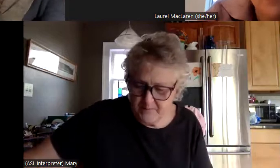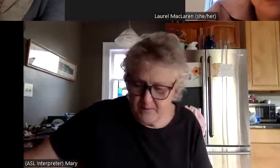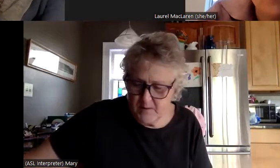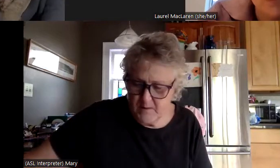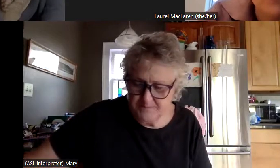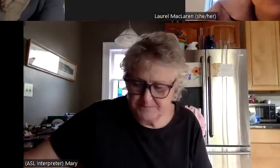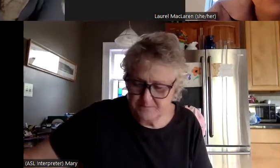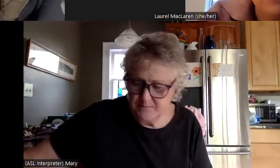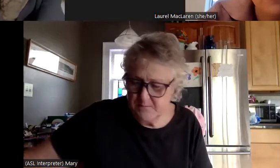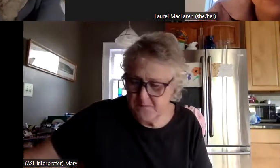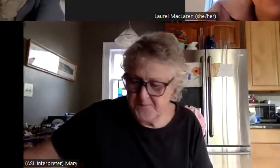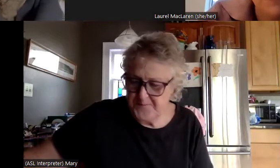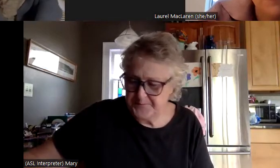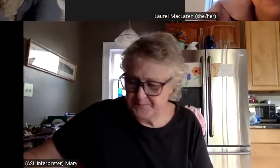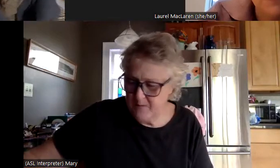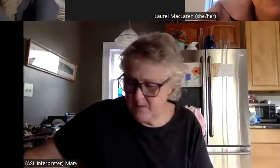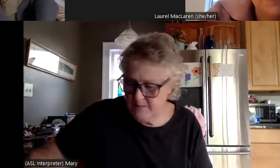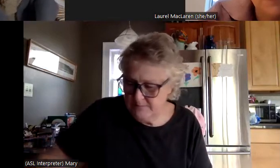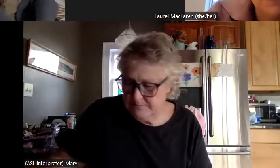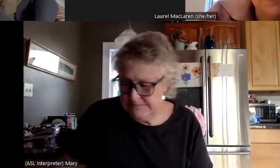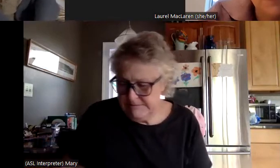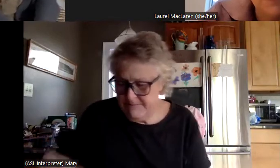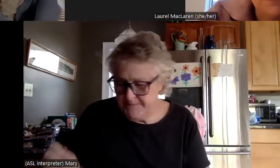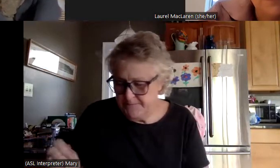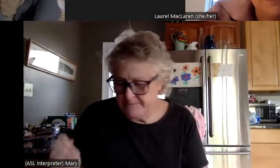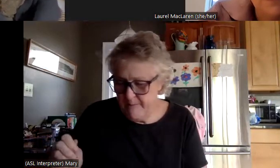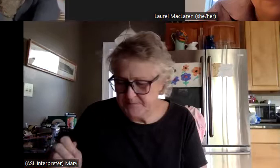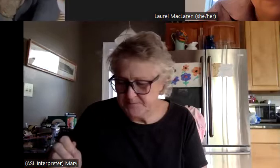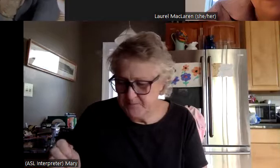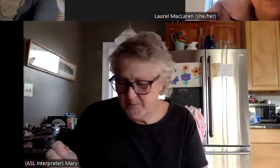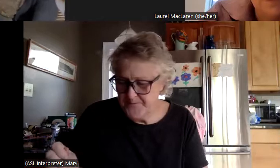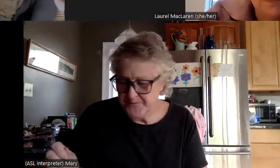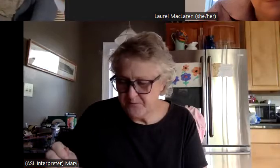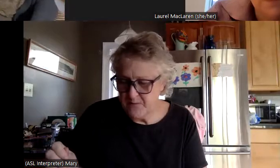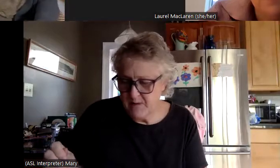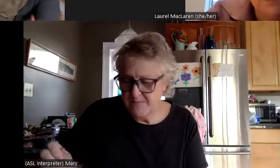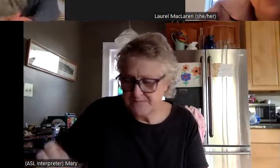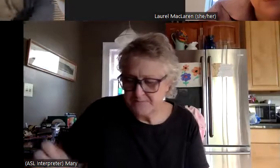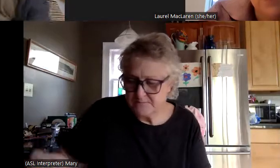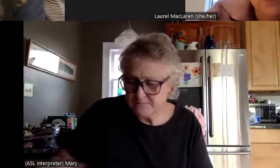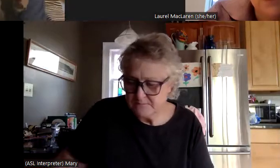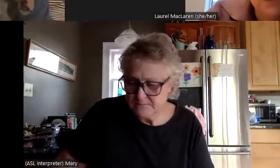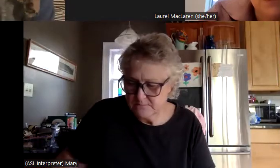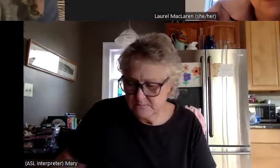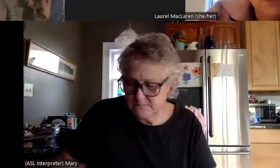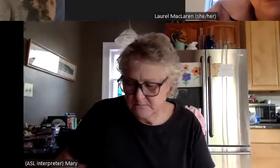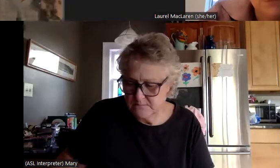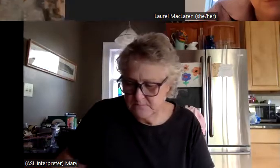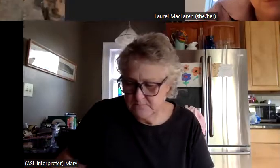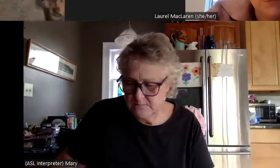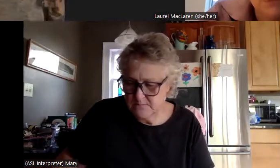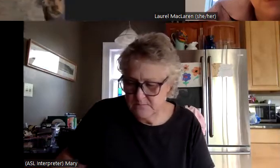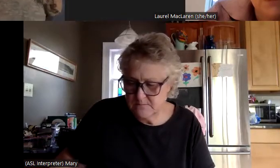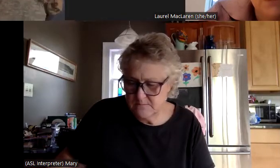start to it, and place to read. It'll take me some time, I think, because when I had worked on some fabric and